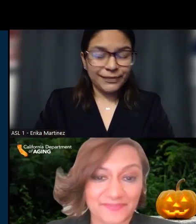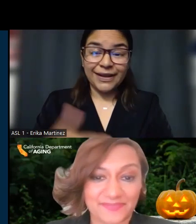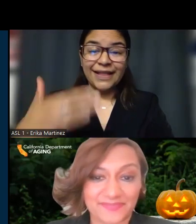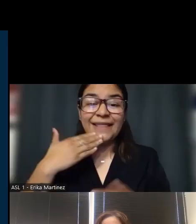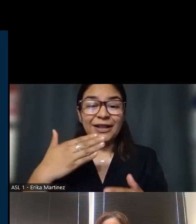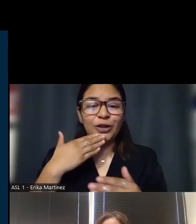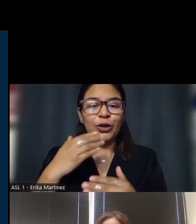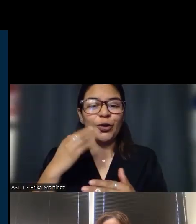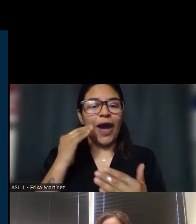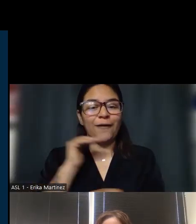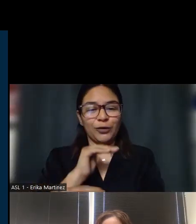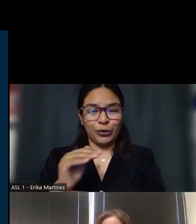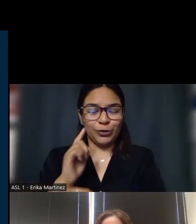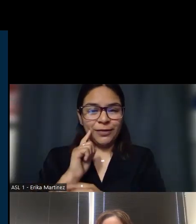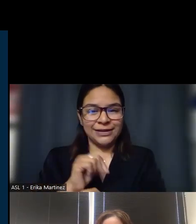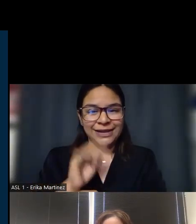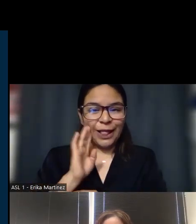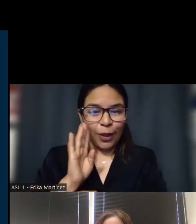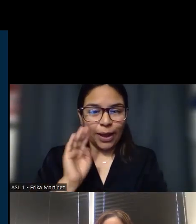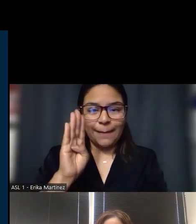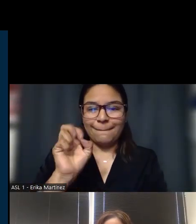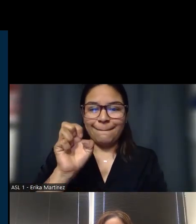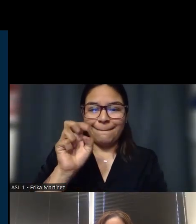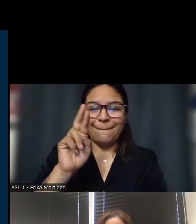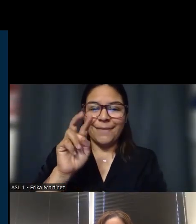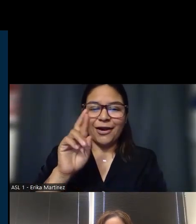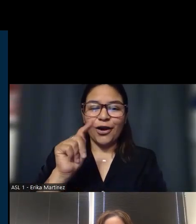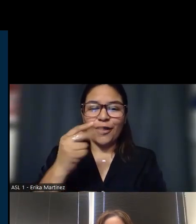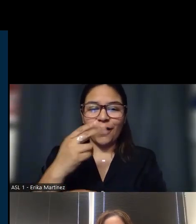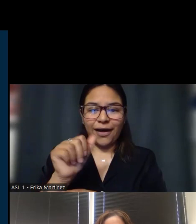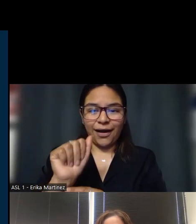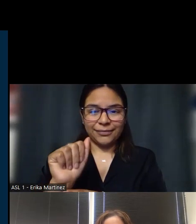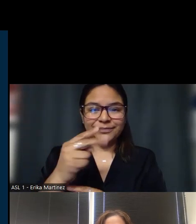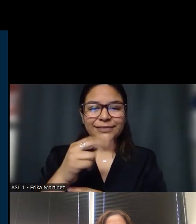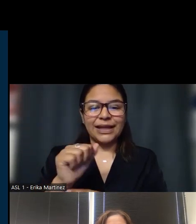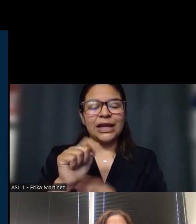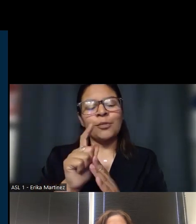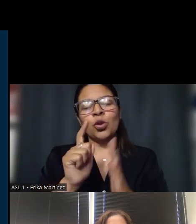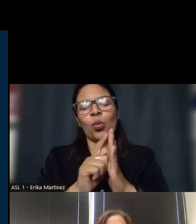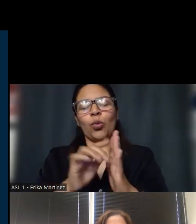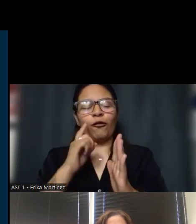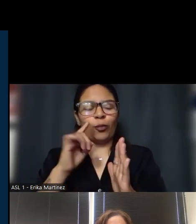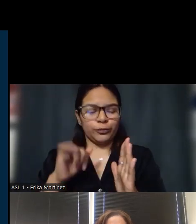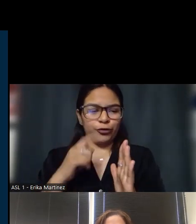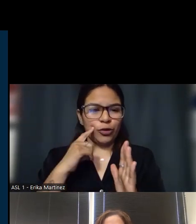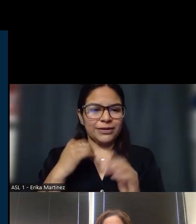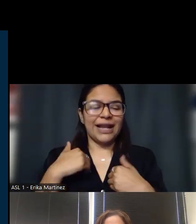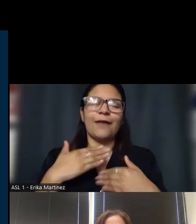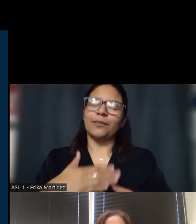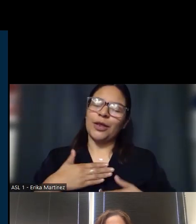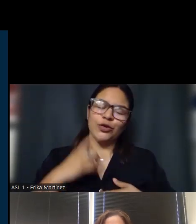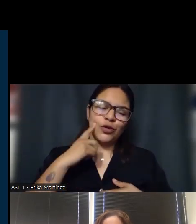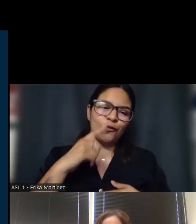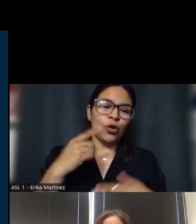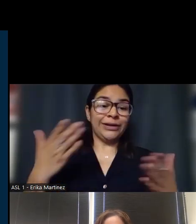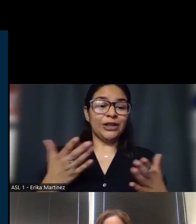Good afternoon, all. My name is Bertha Sanchez Hayden. I'm with Batsadic Legal Services as the directing attorney, and I have the pleasure and privilege to